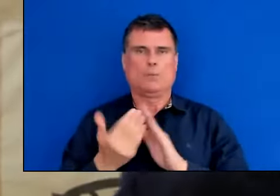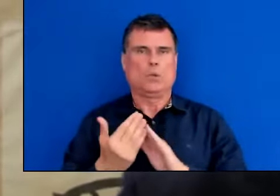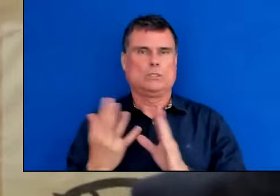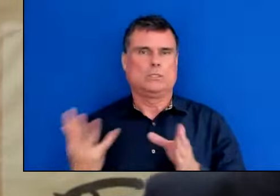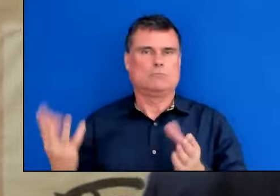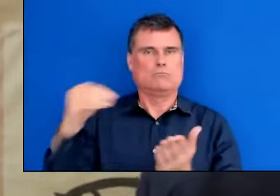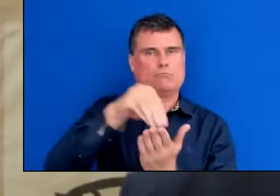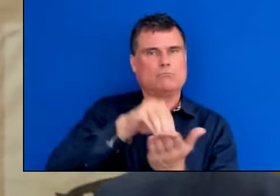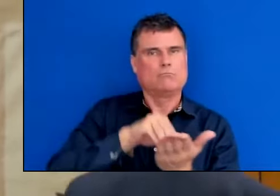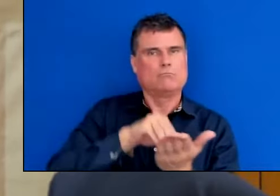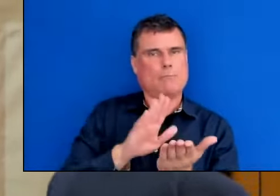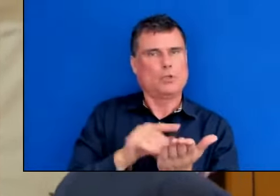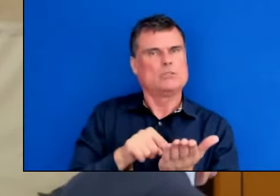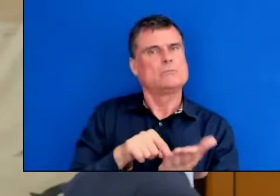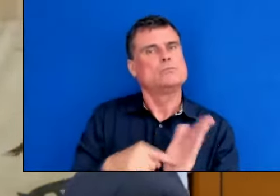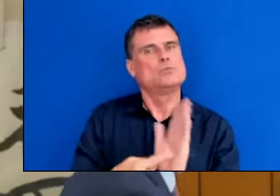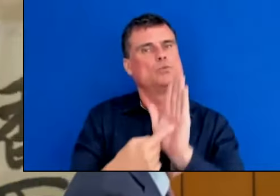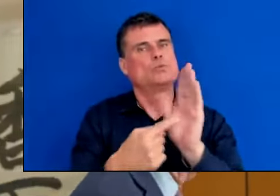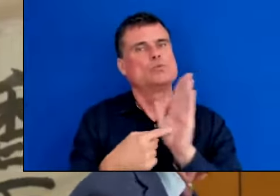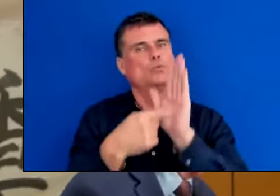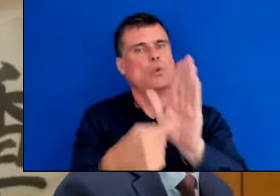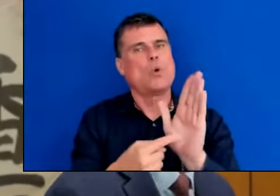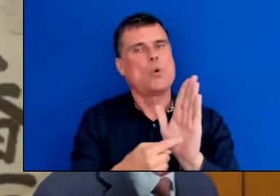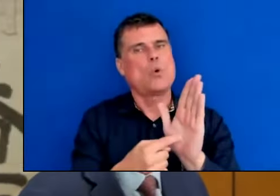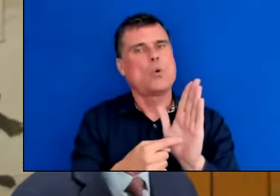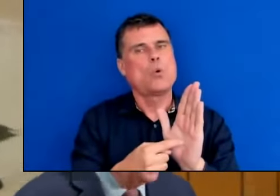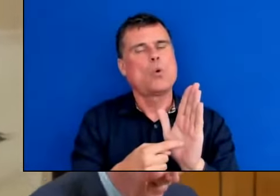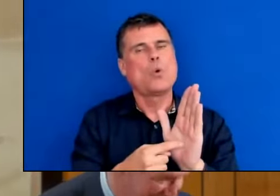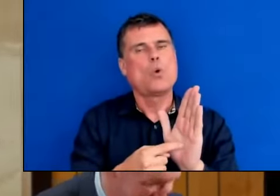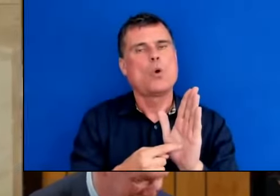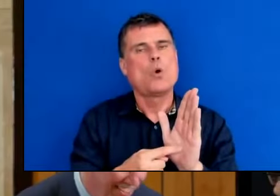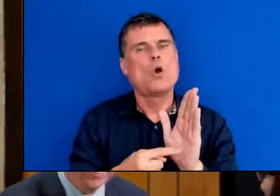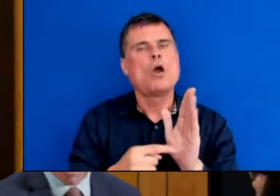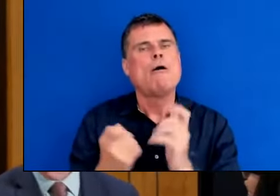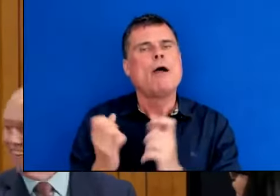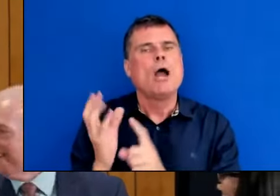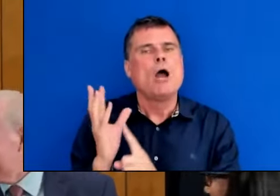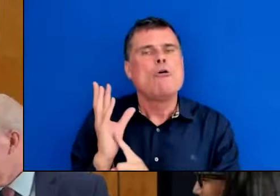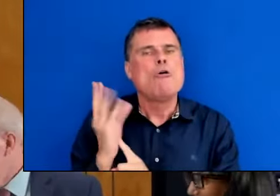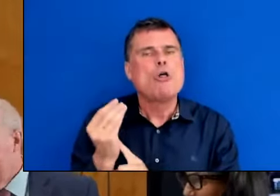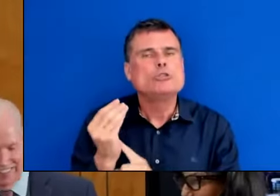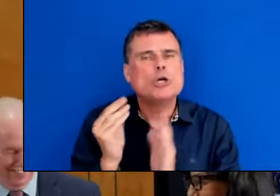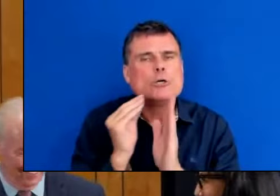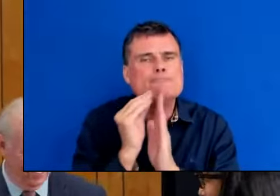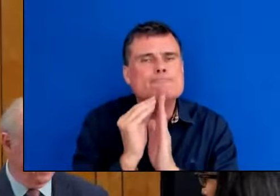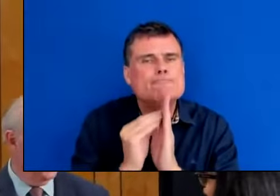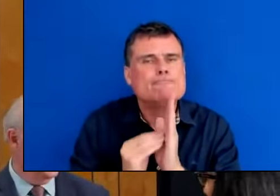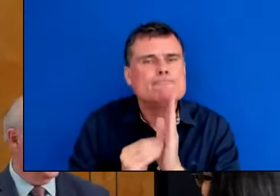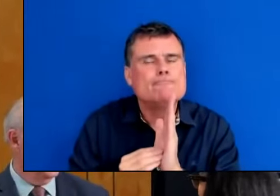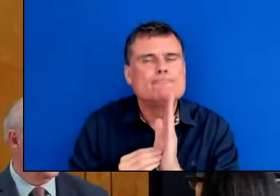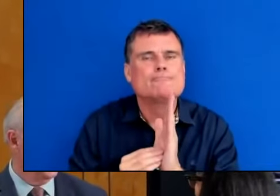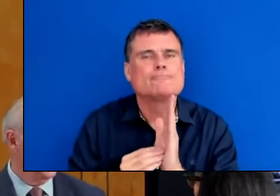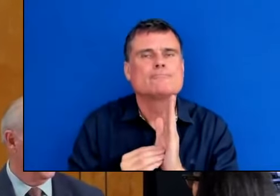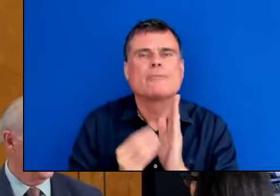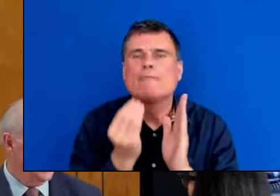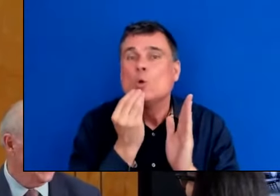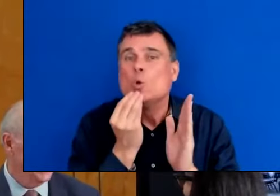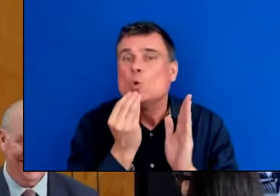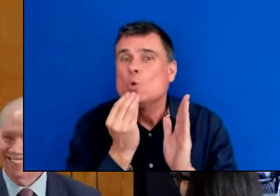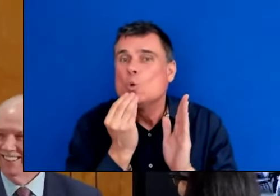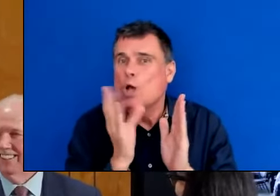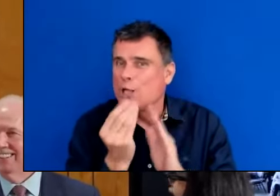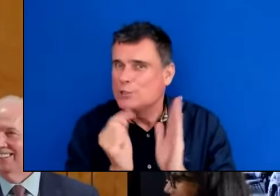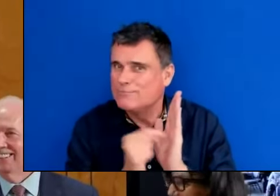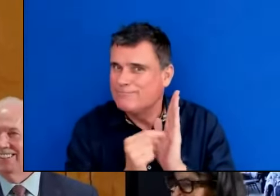community reflecting our Japanese food culture. The first book is a book titled Our Edible Roots, produced by Tonari